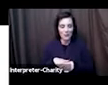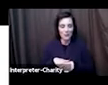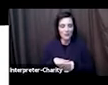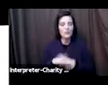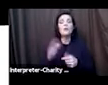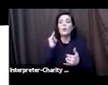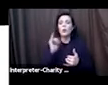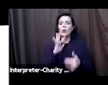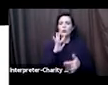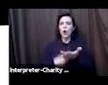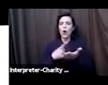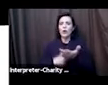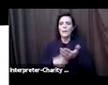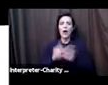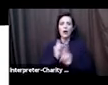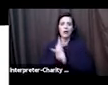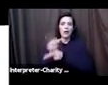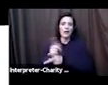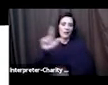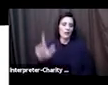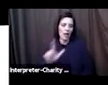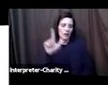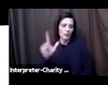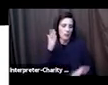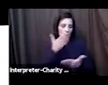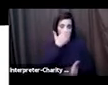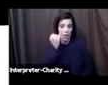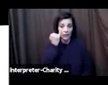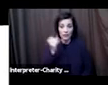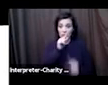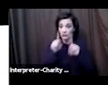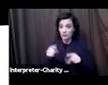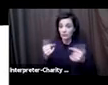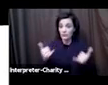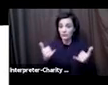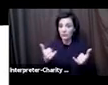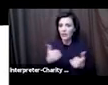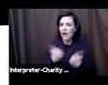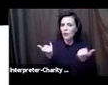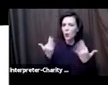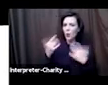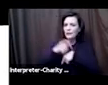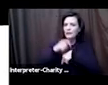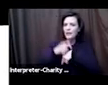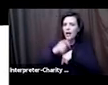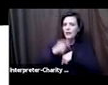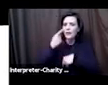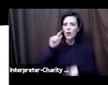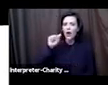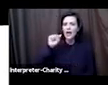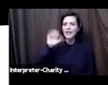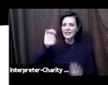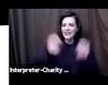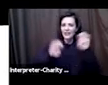library, a couple of questions that might be good to just answer now before we go on. Is there a wait time right now for requesting an AAC eval